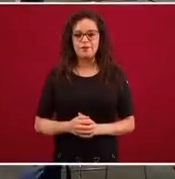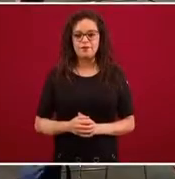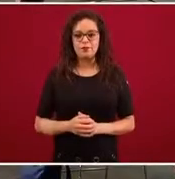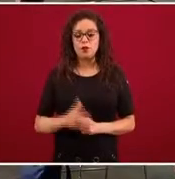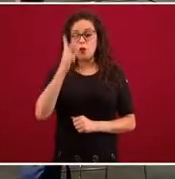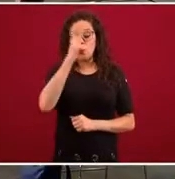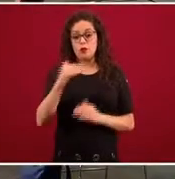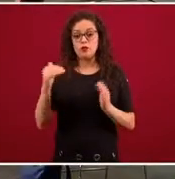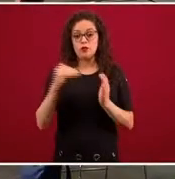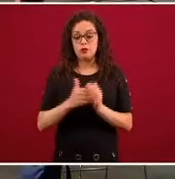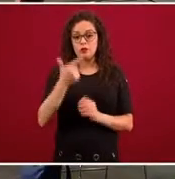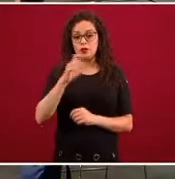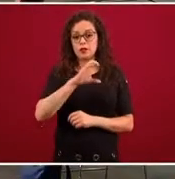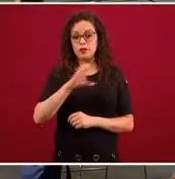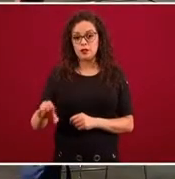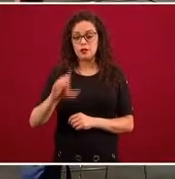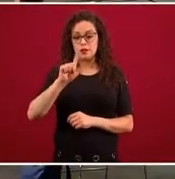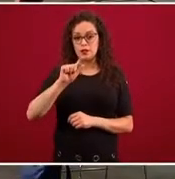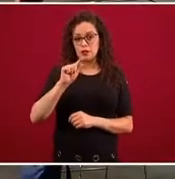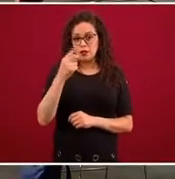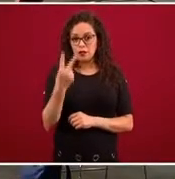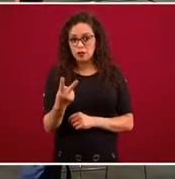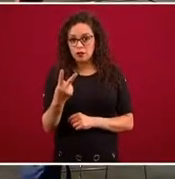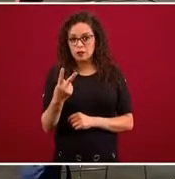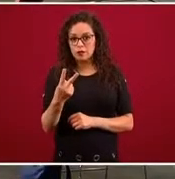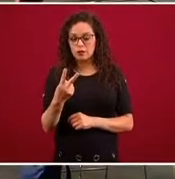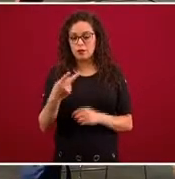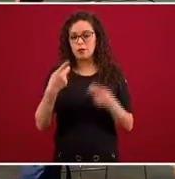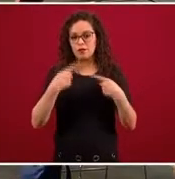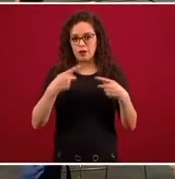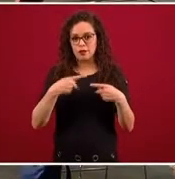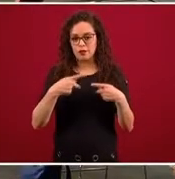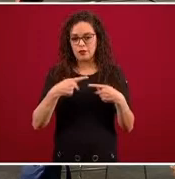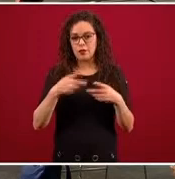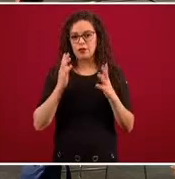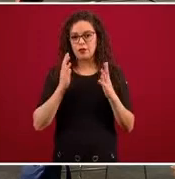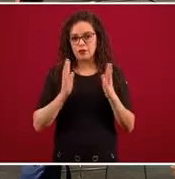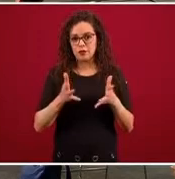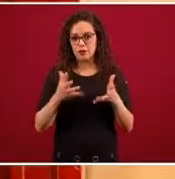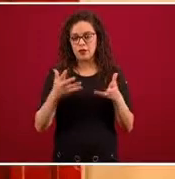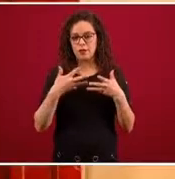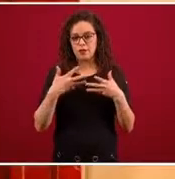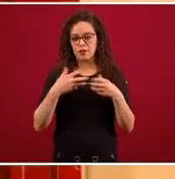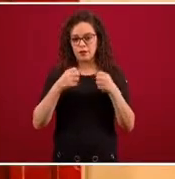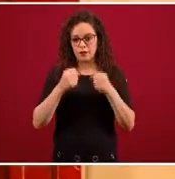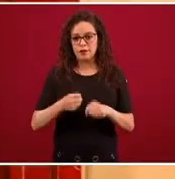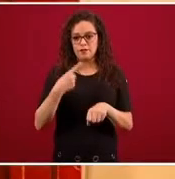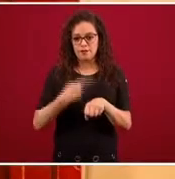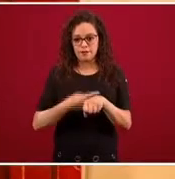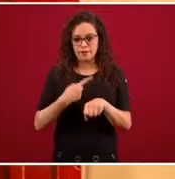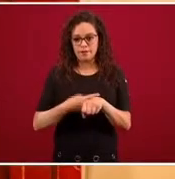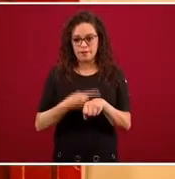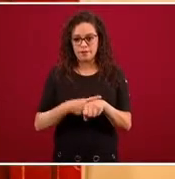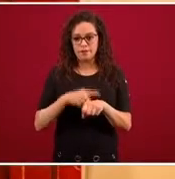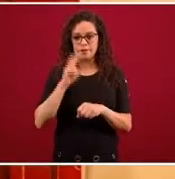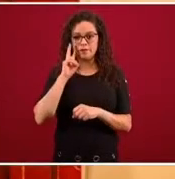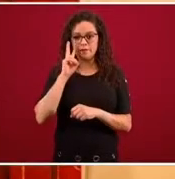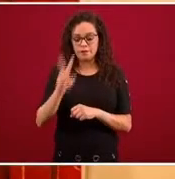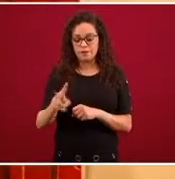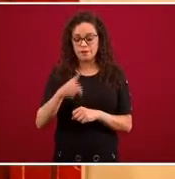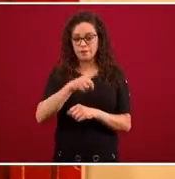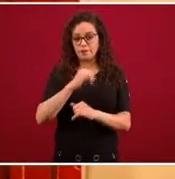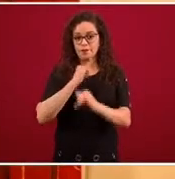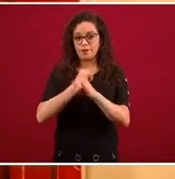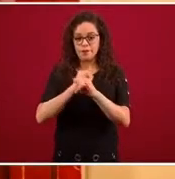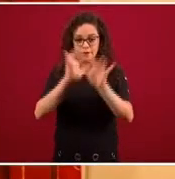confirmado. 8,702 cases 8.772 confirmed. casos son los que se encontraron en la This is how plataforma many al we've corte